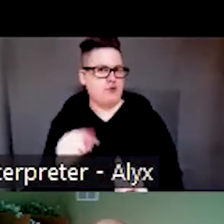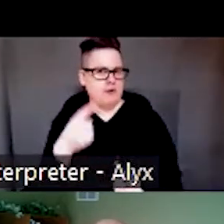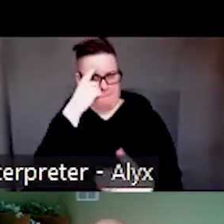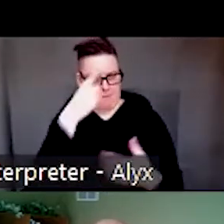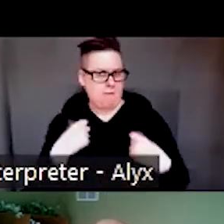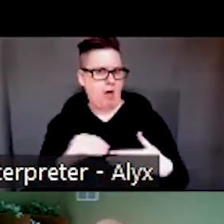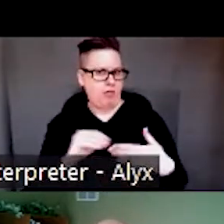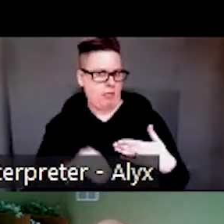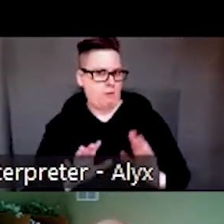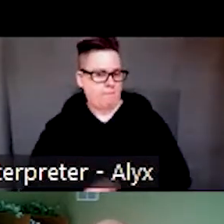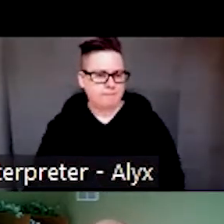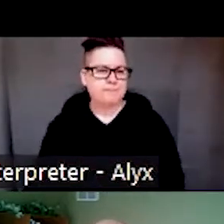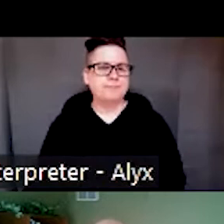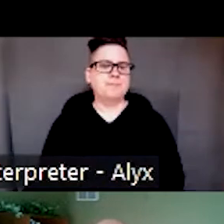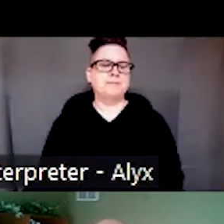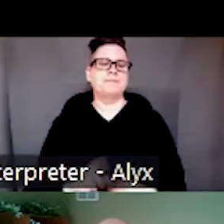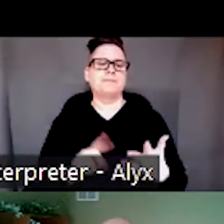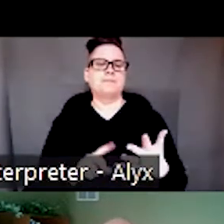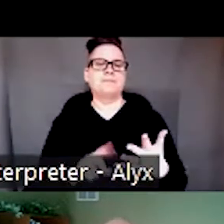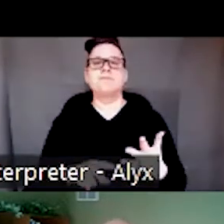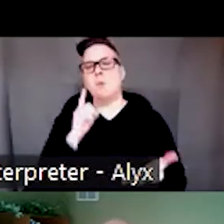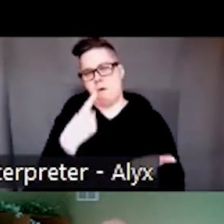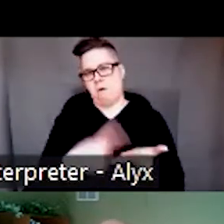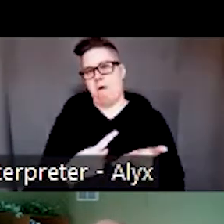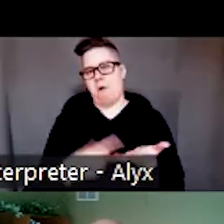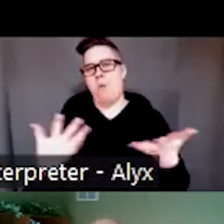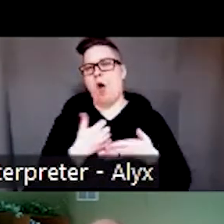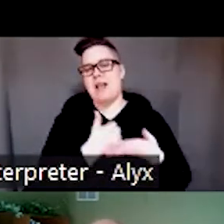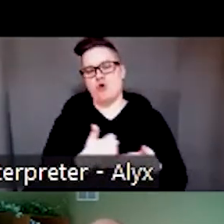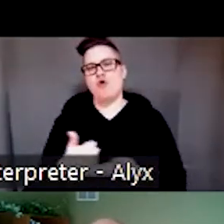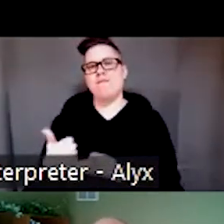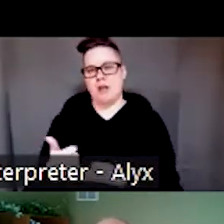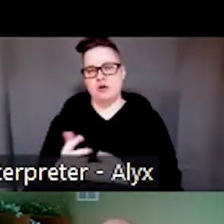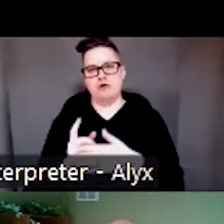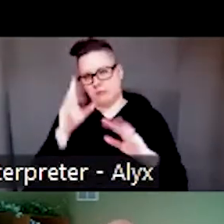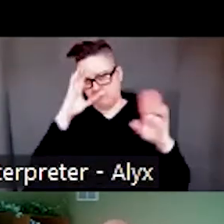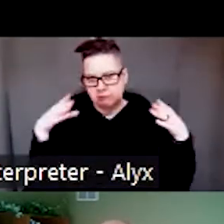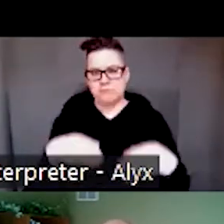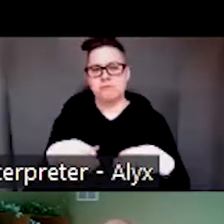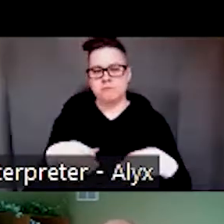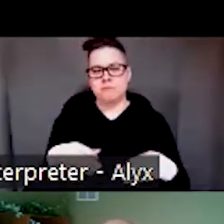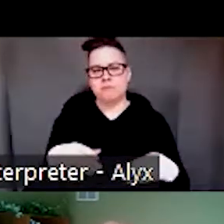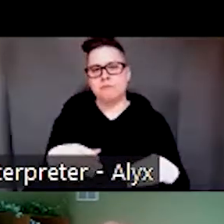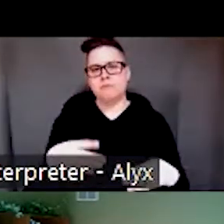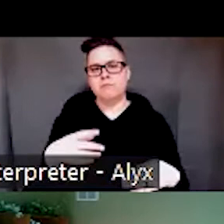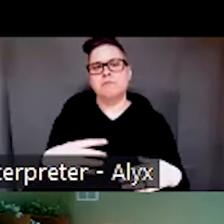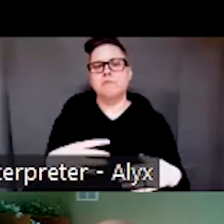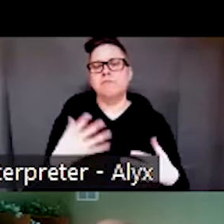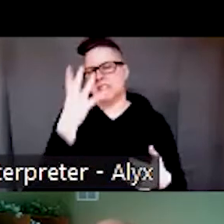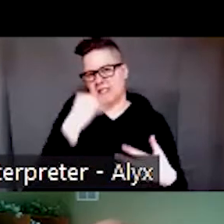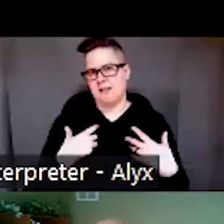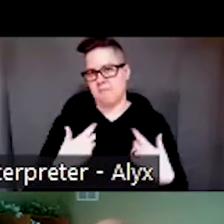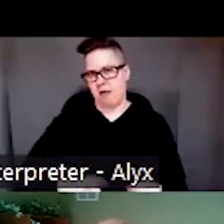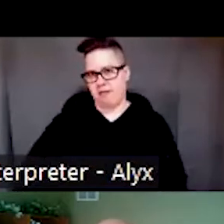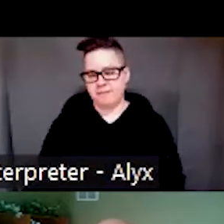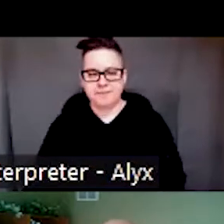outcomes as well. And finally, we'll wrap up talking about interventions that may target this concept of multidimensional